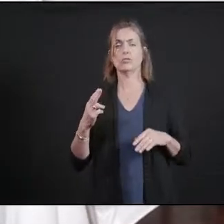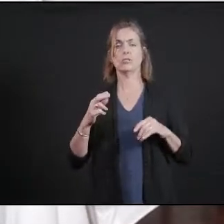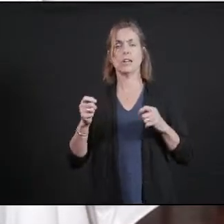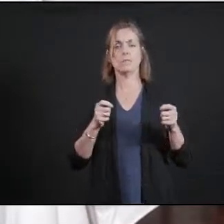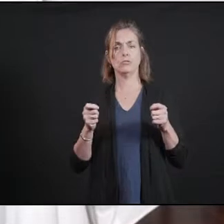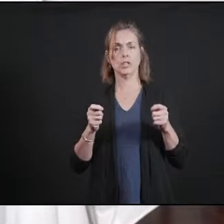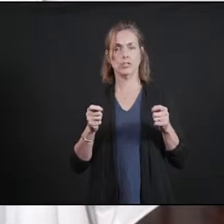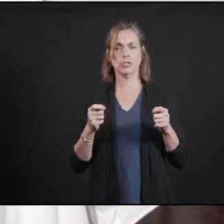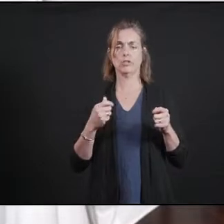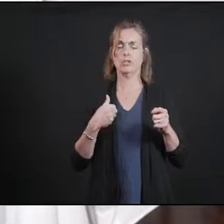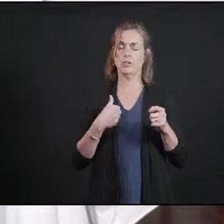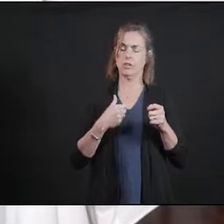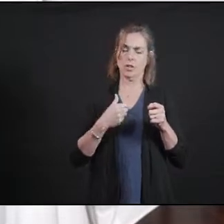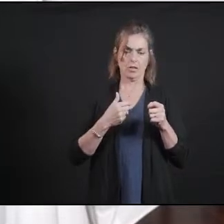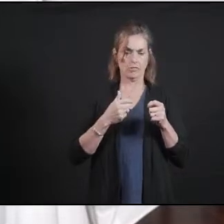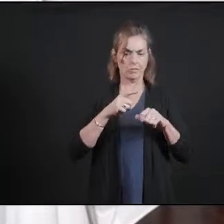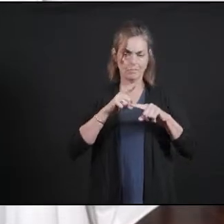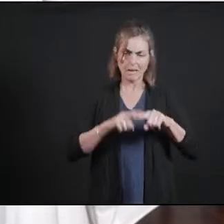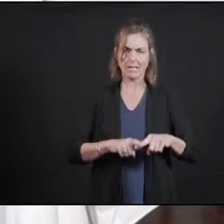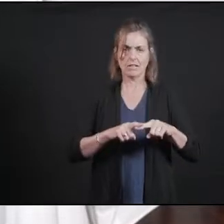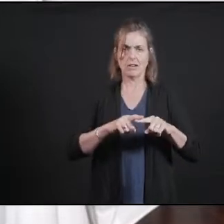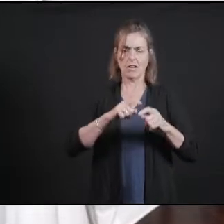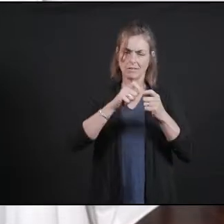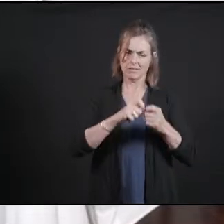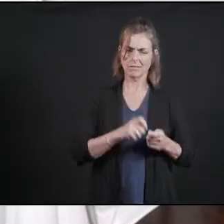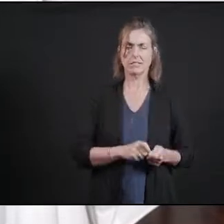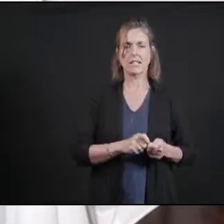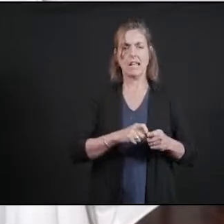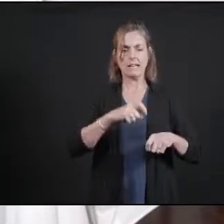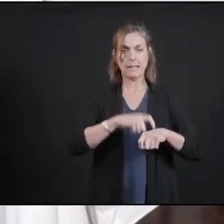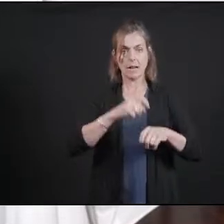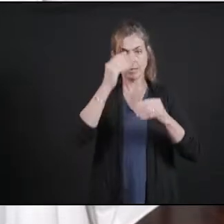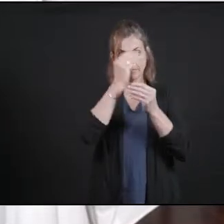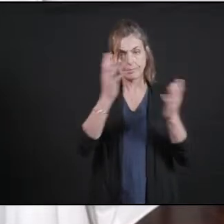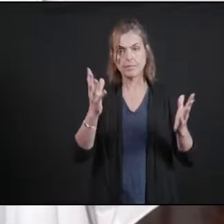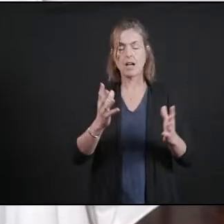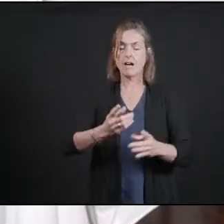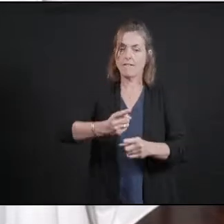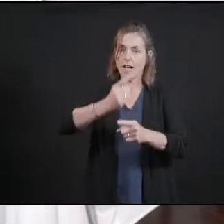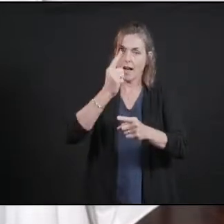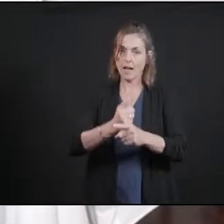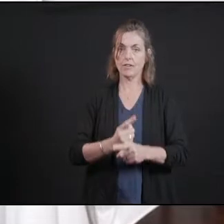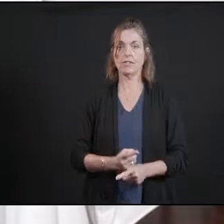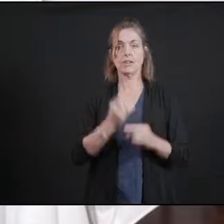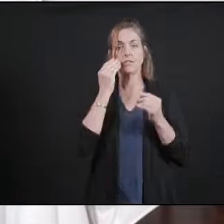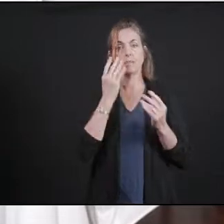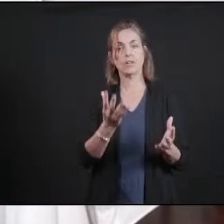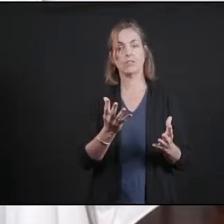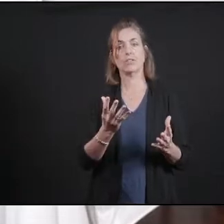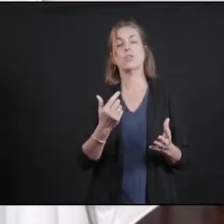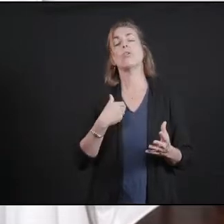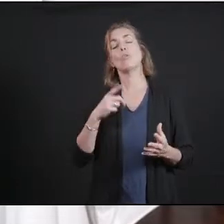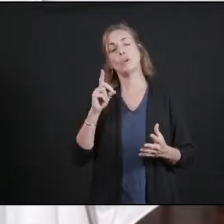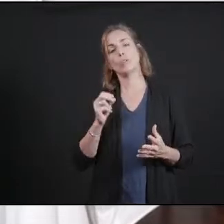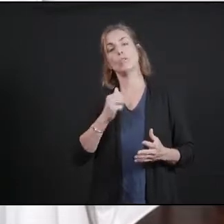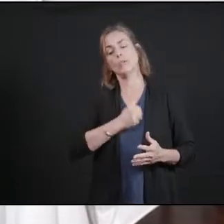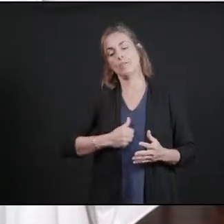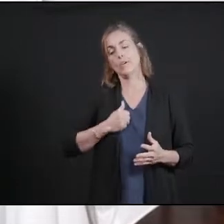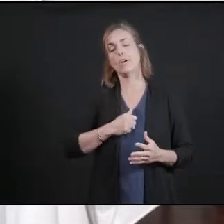of accurate information. We do apologize, however, for a typo that was posted on the Department of Health